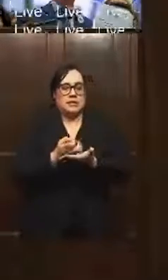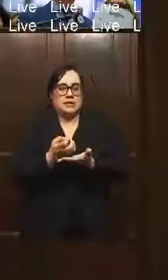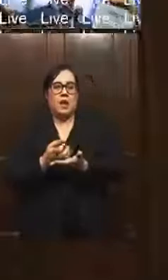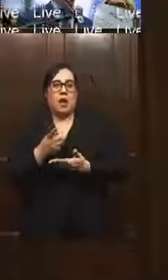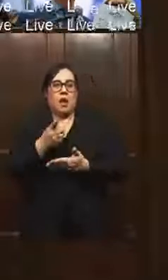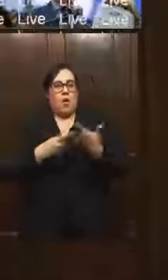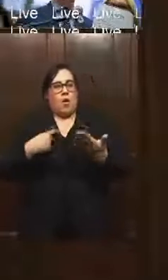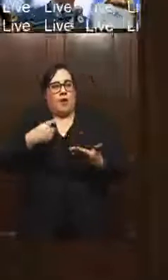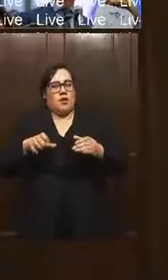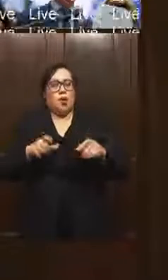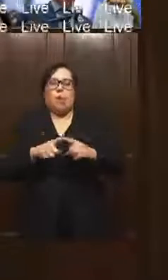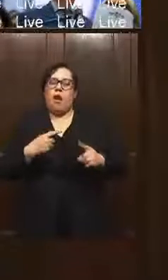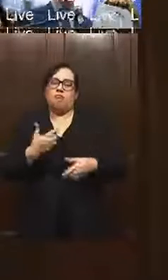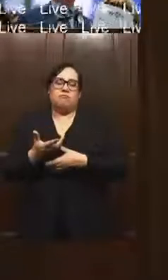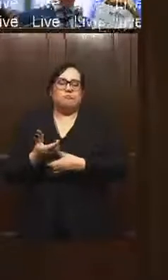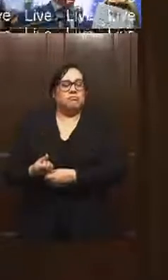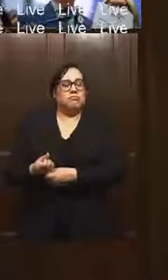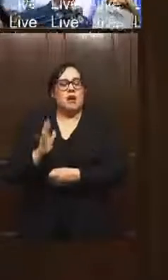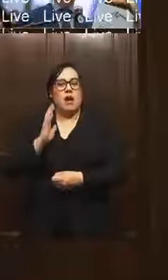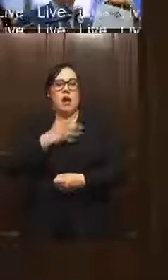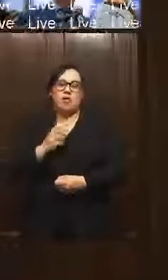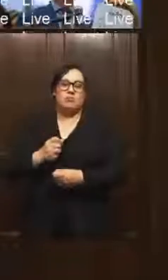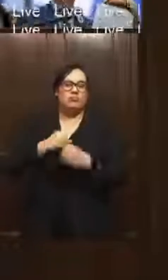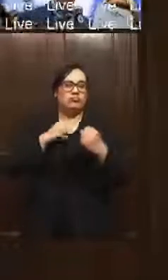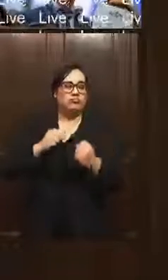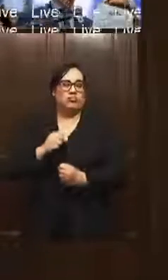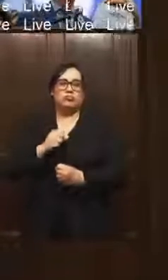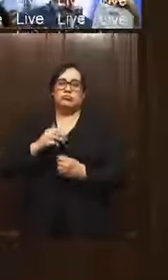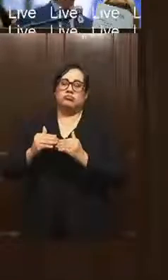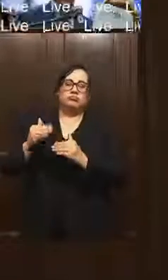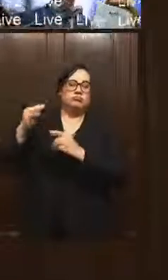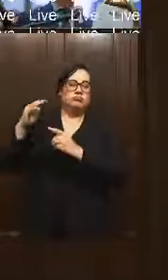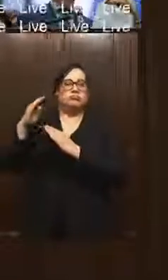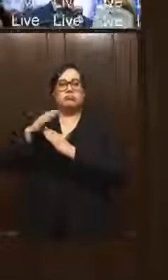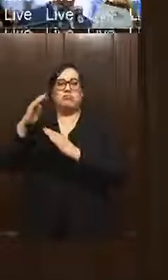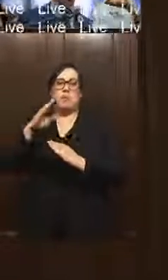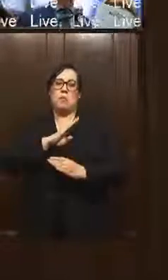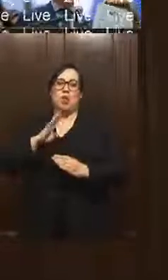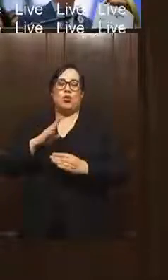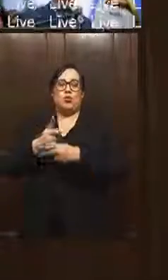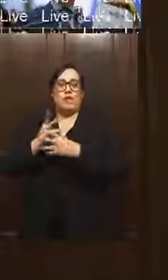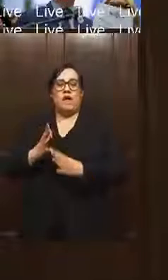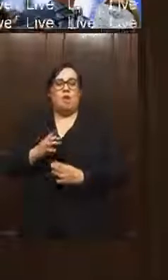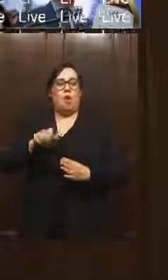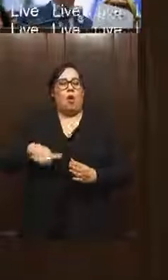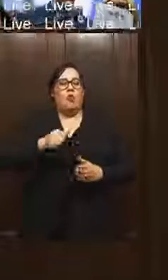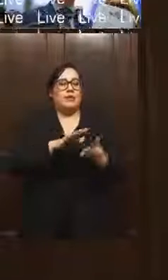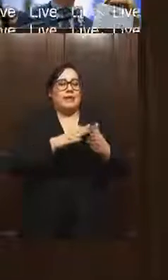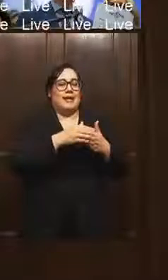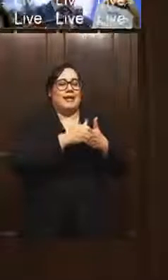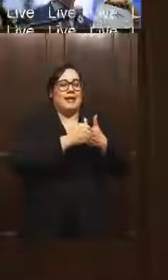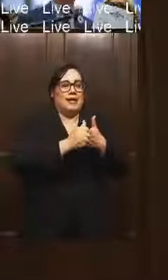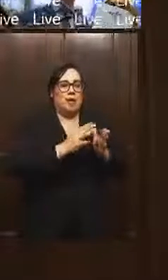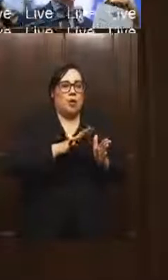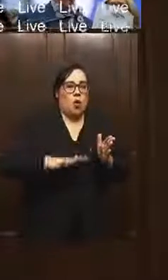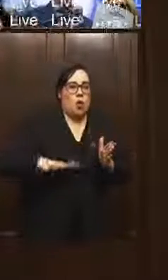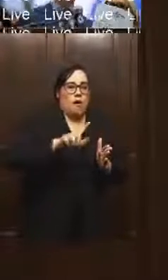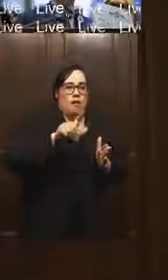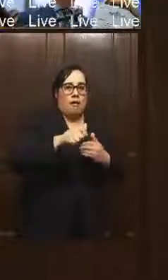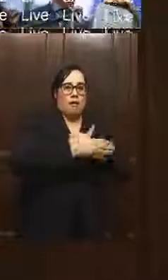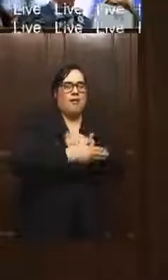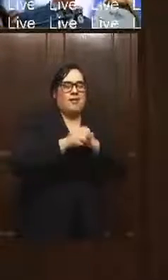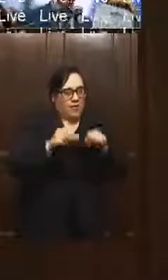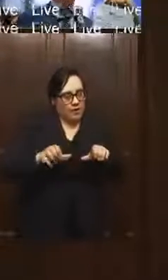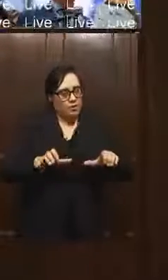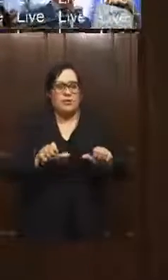do. But I'm confident that our extraordinary Board of Supervisors, that my fellow city leaders around LA County can do this and